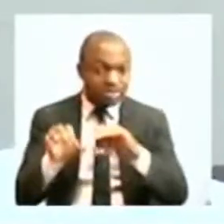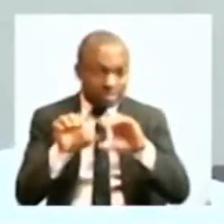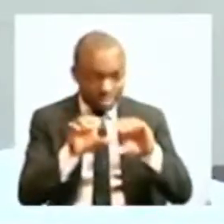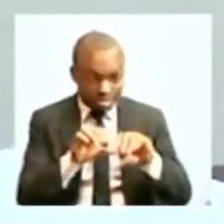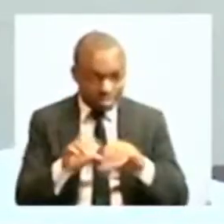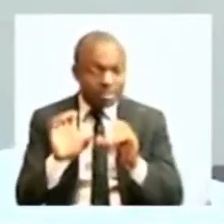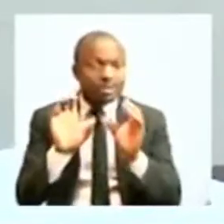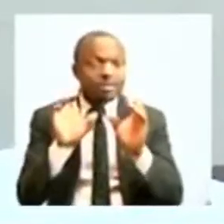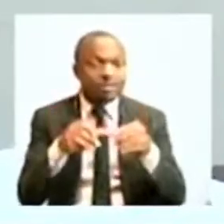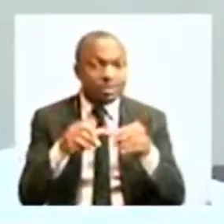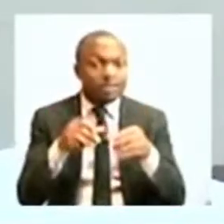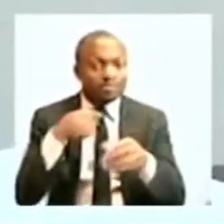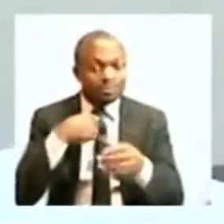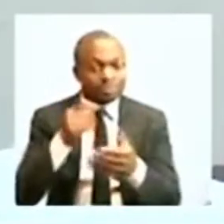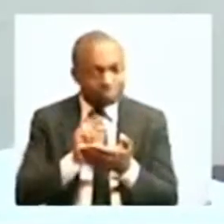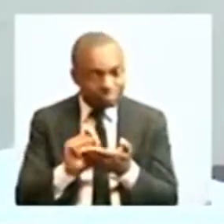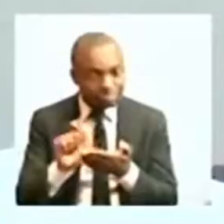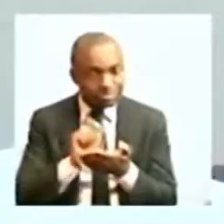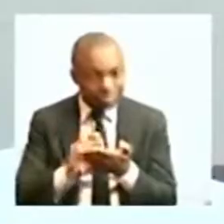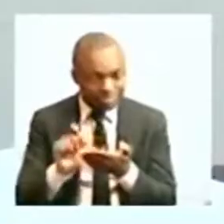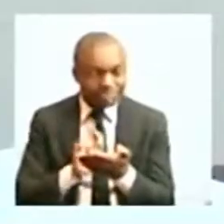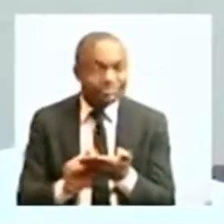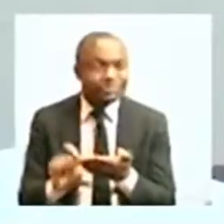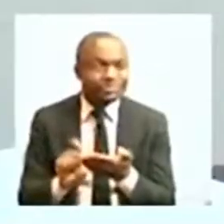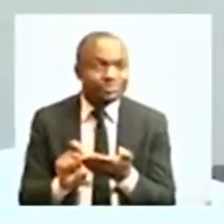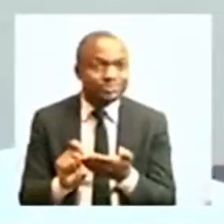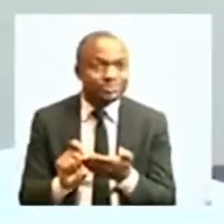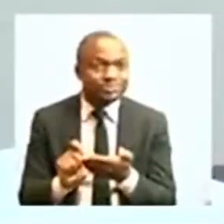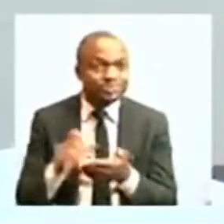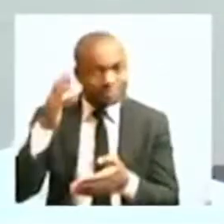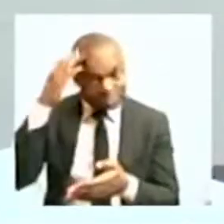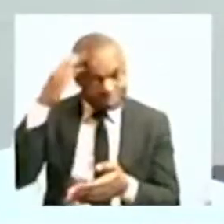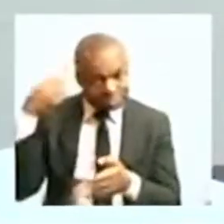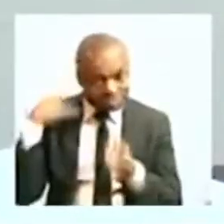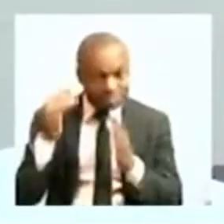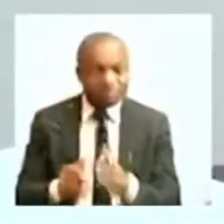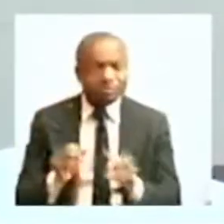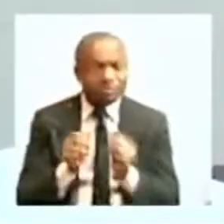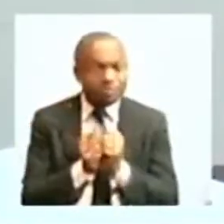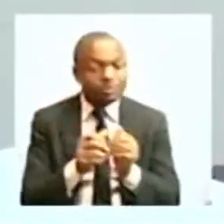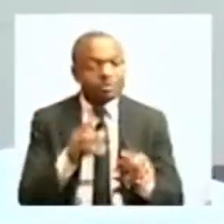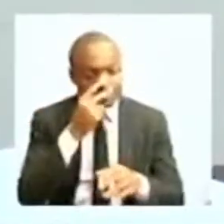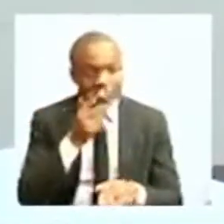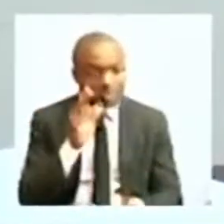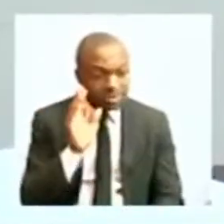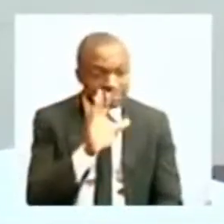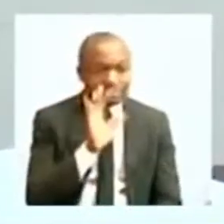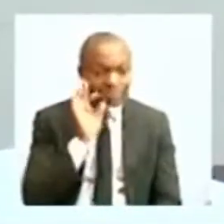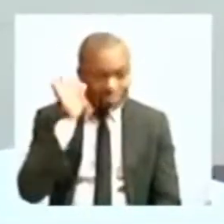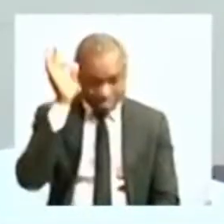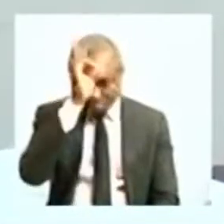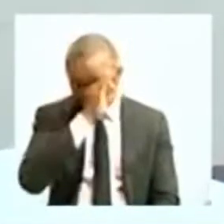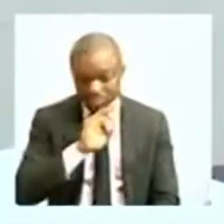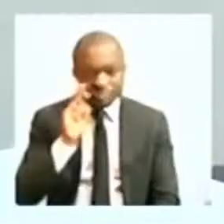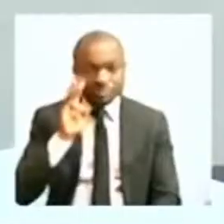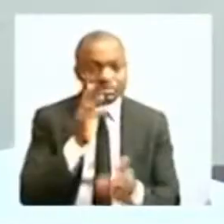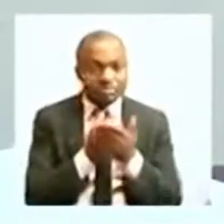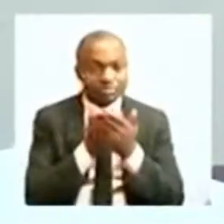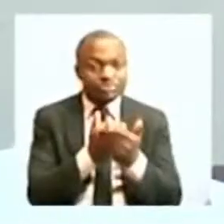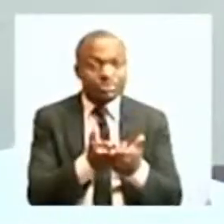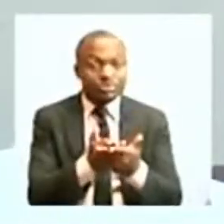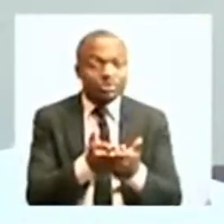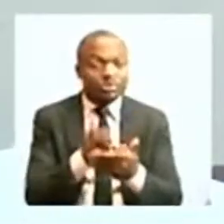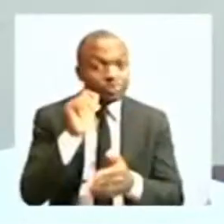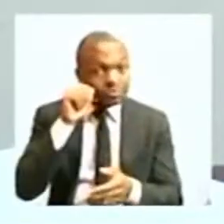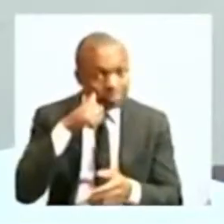committee, I've been writing down officers without looking at their faces, and we are going to submit it tomorrow to the